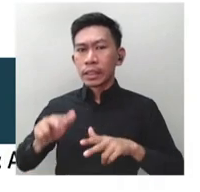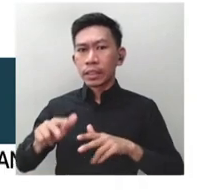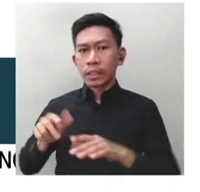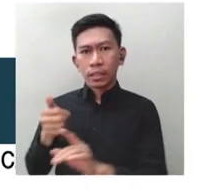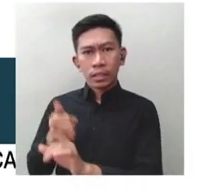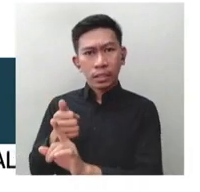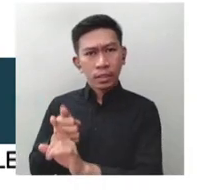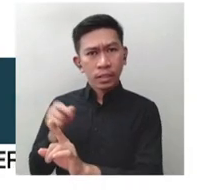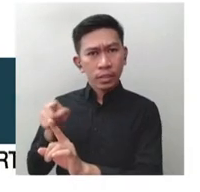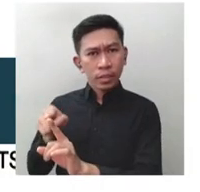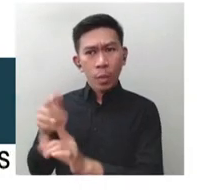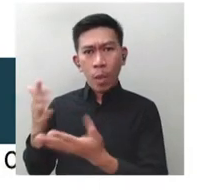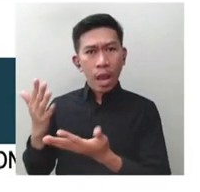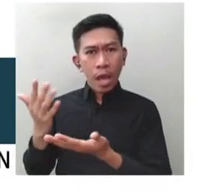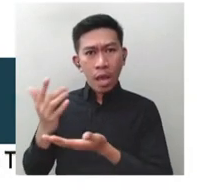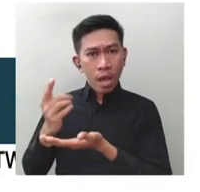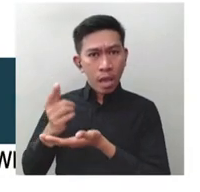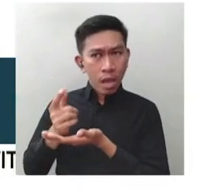he?